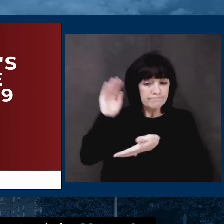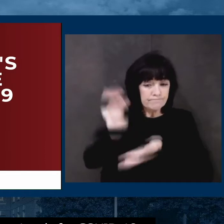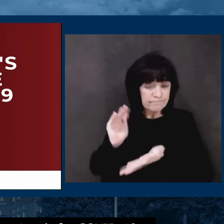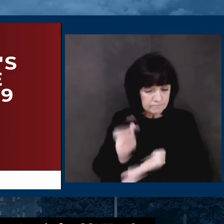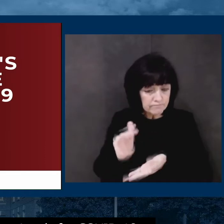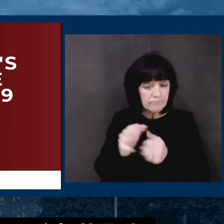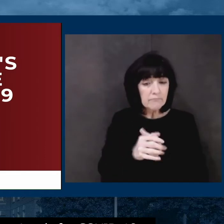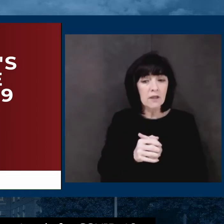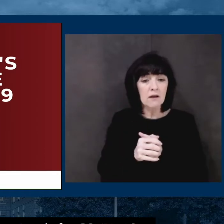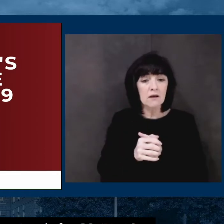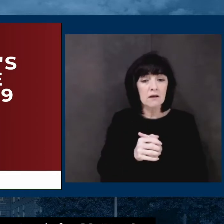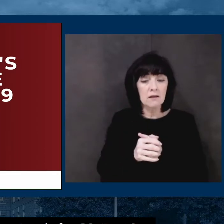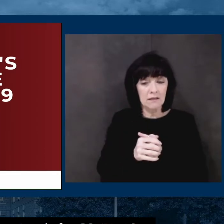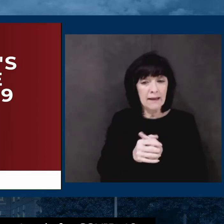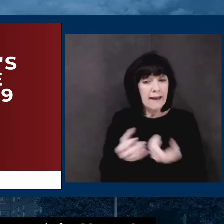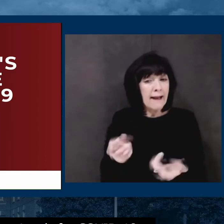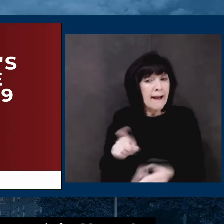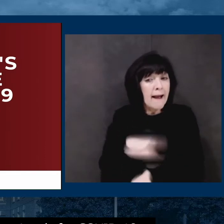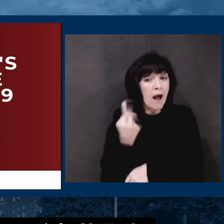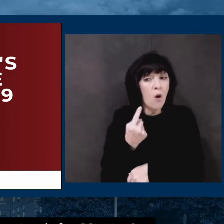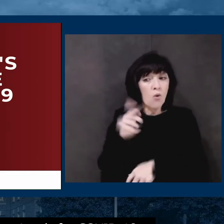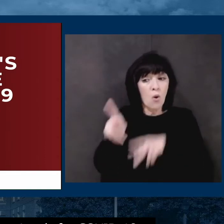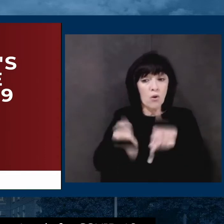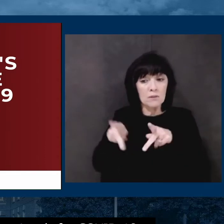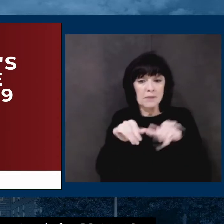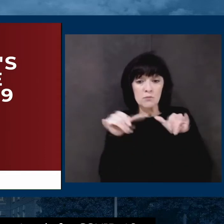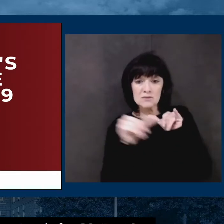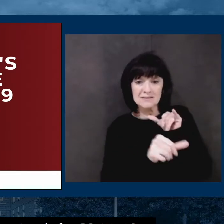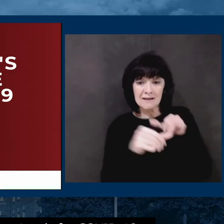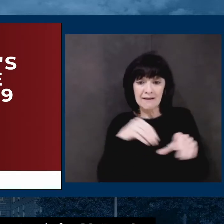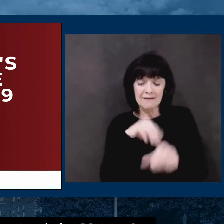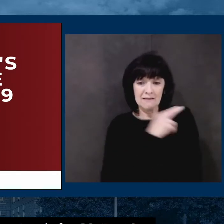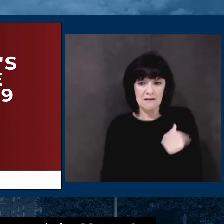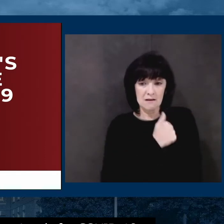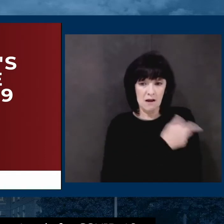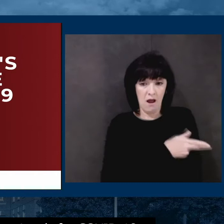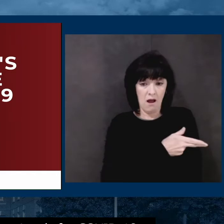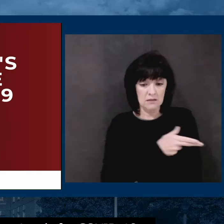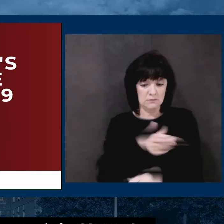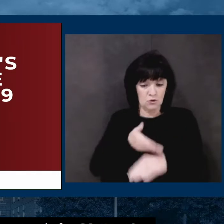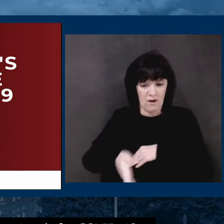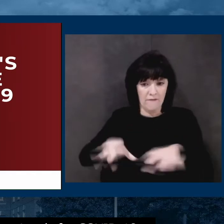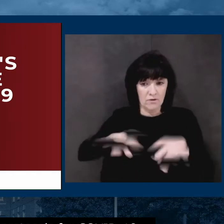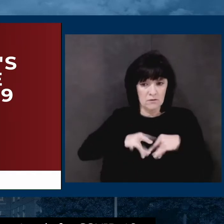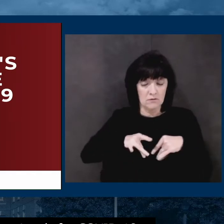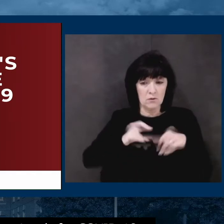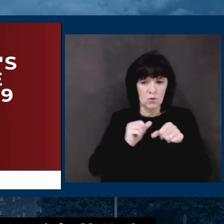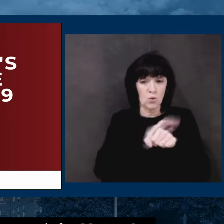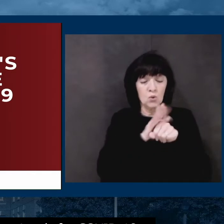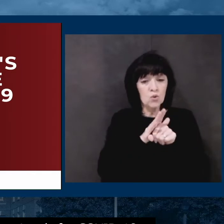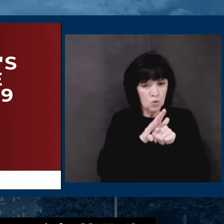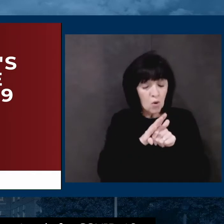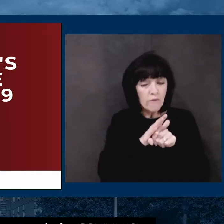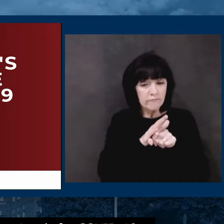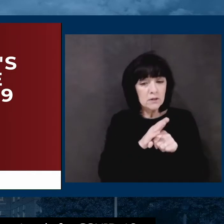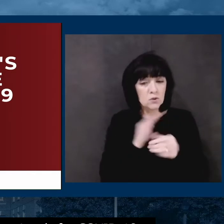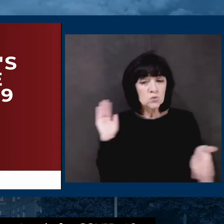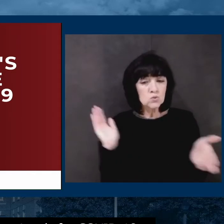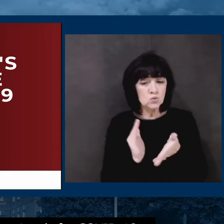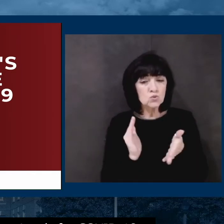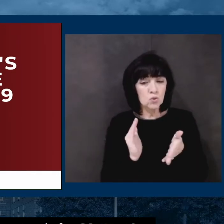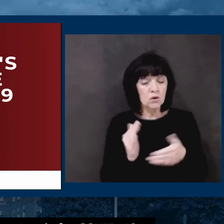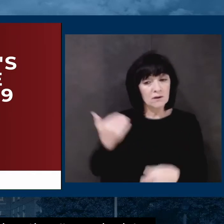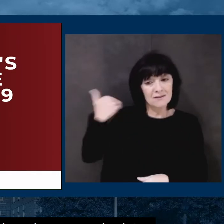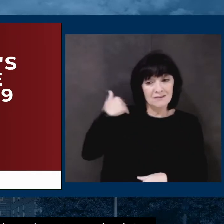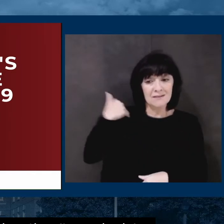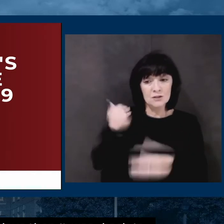seems to be a lot fewer days than it was back in the spring, and